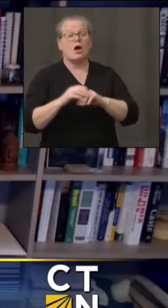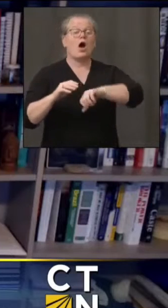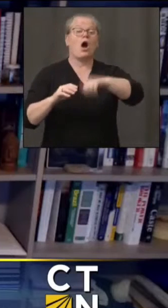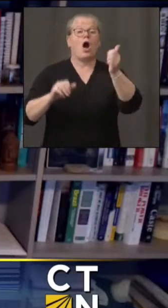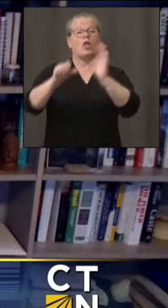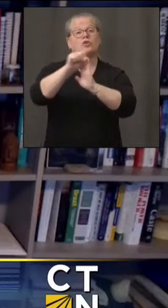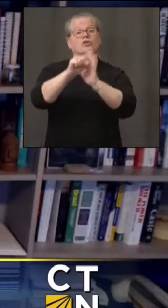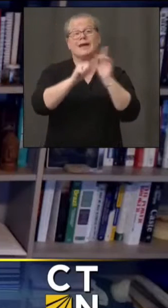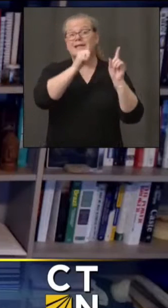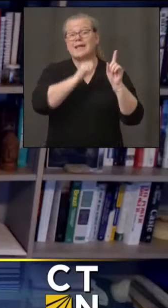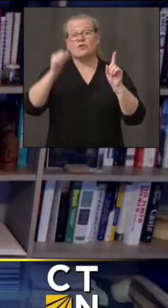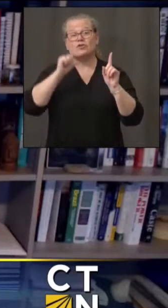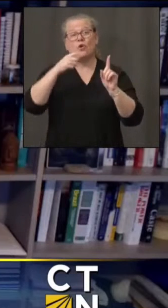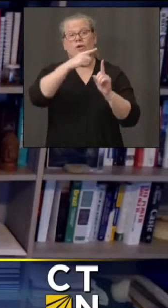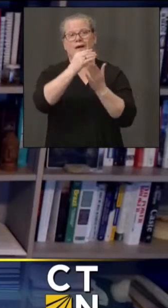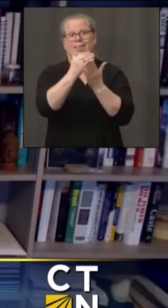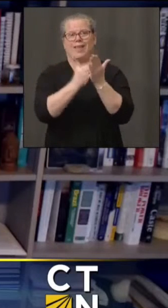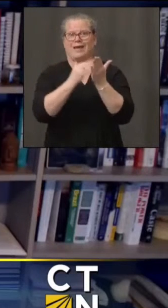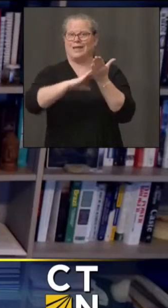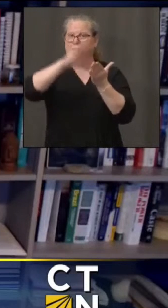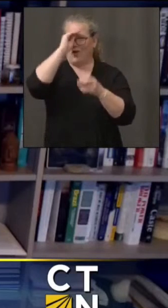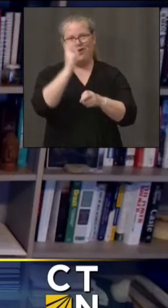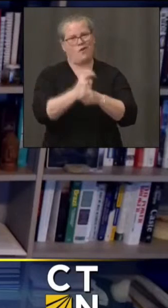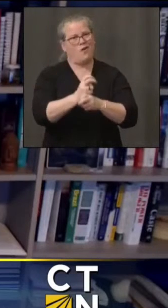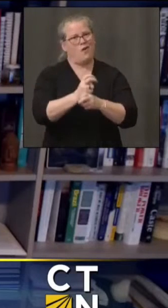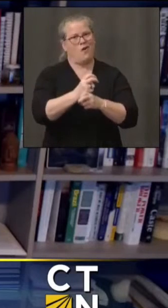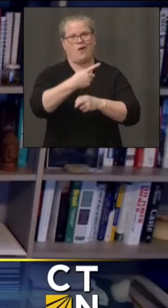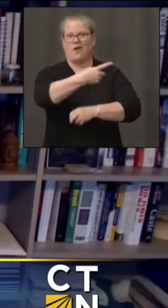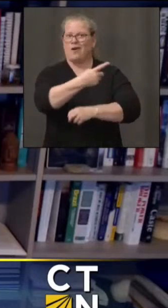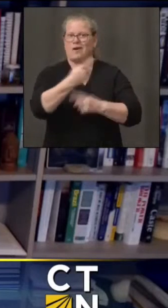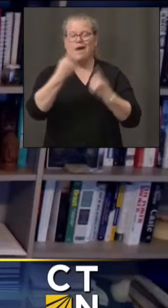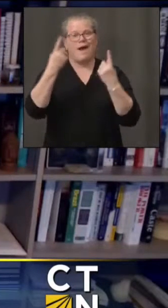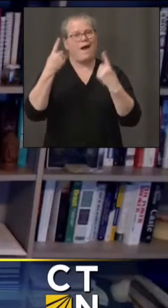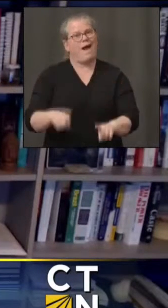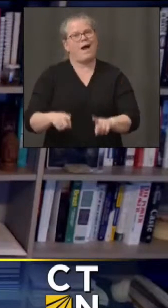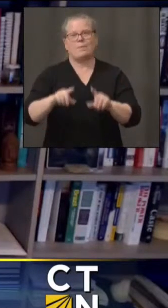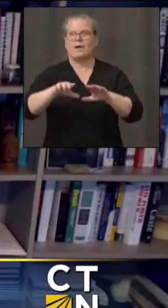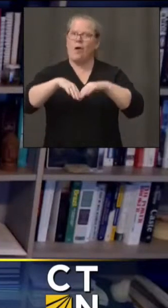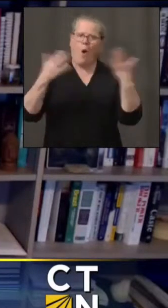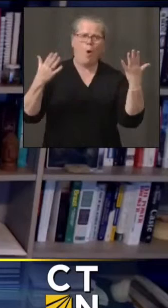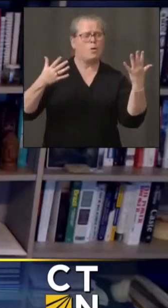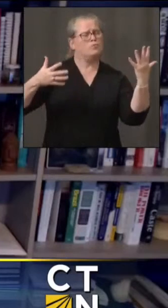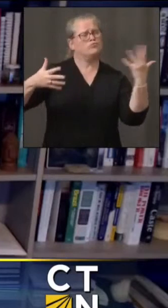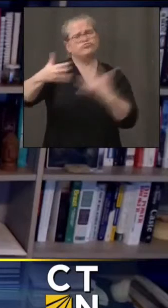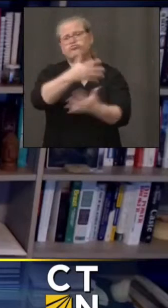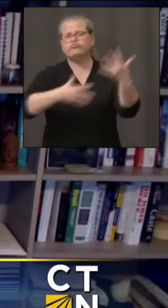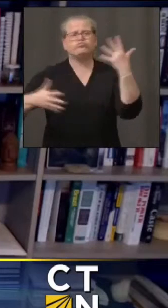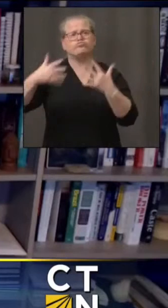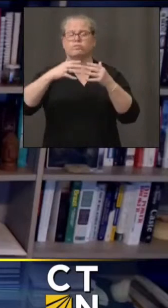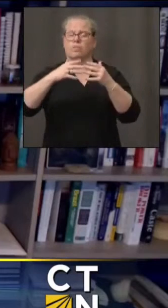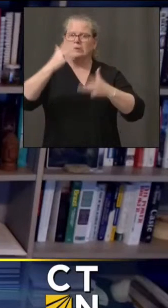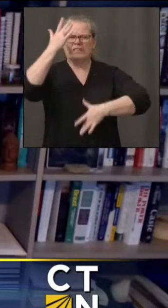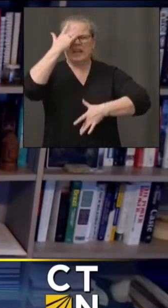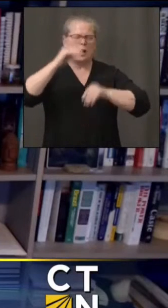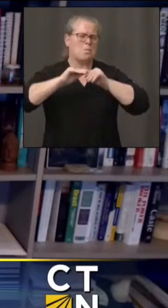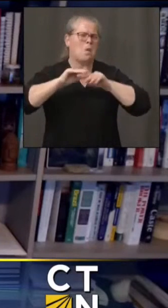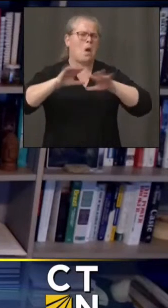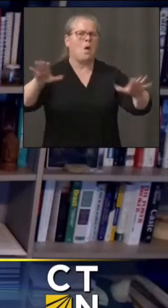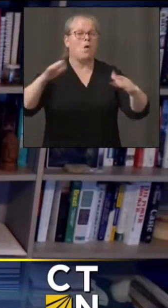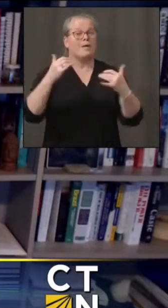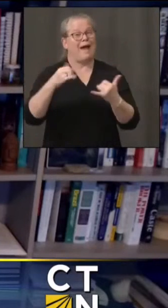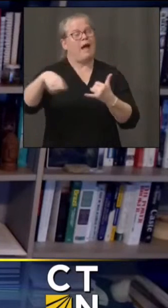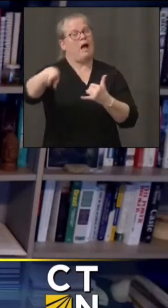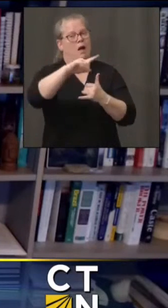lesson the hard way. They had their large surge, and now they're socially distancing. And that behavioral